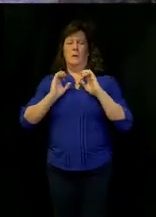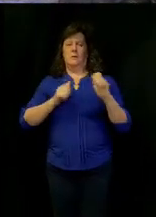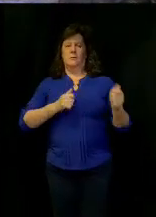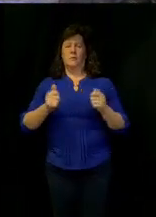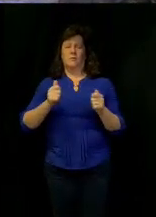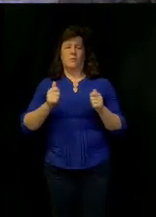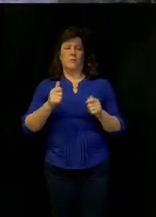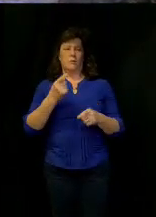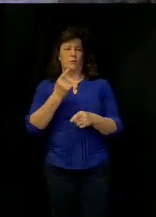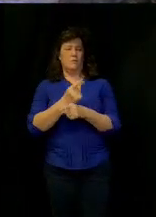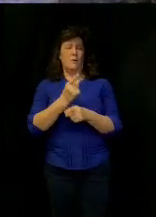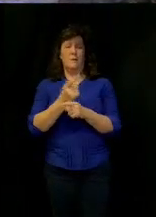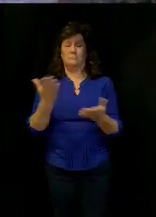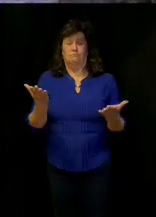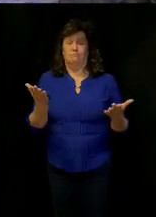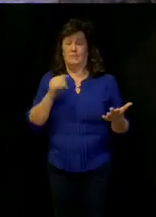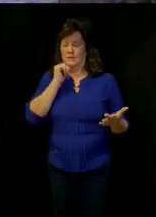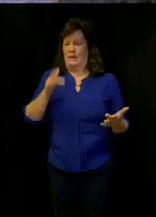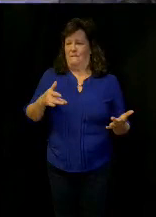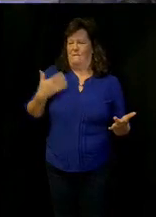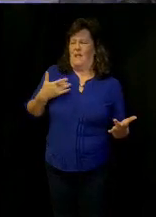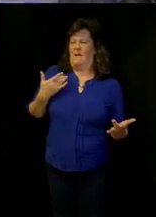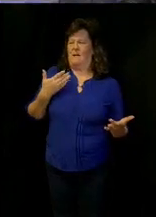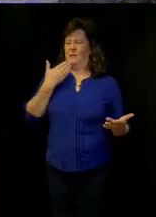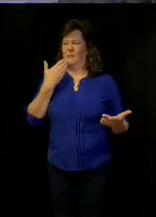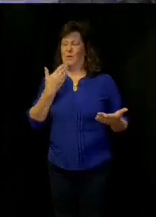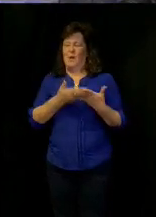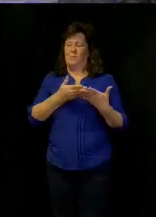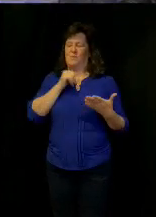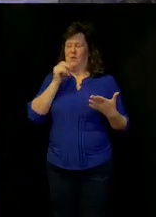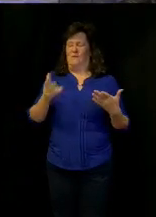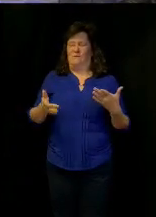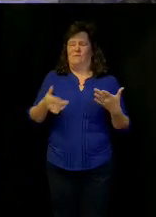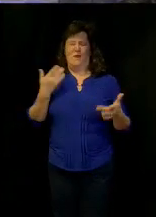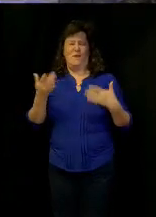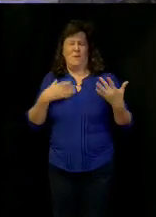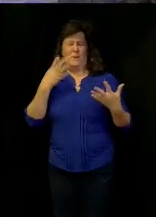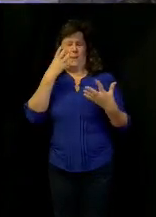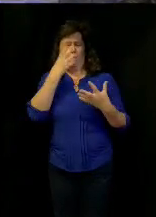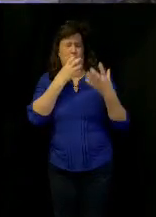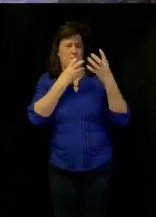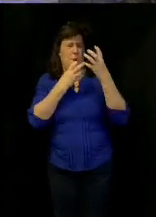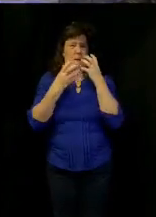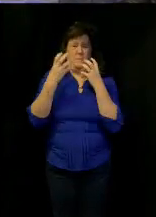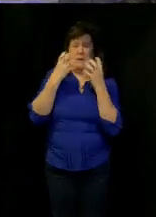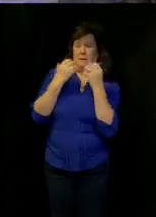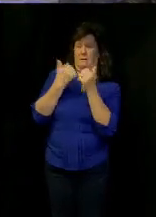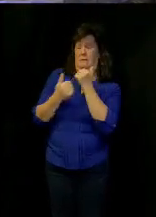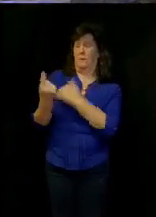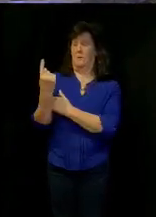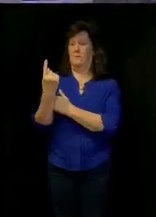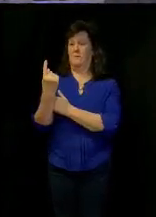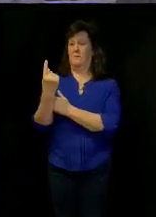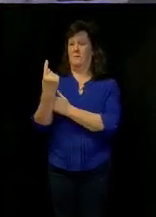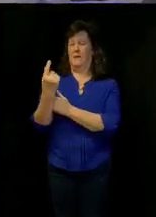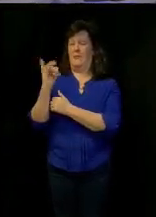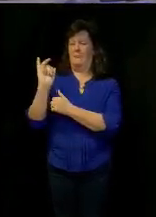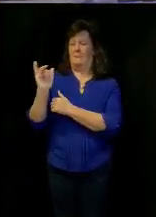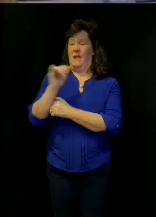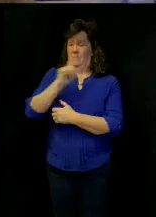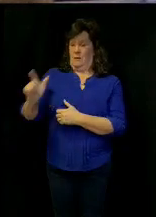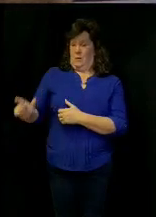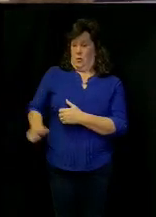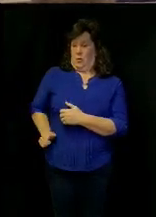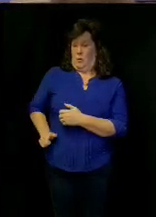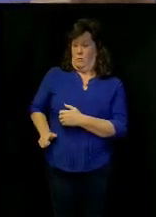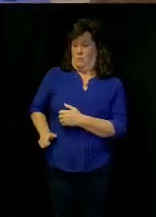right, or I'm not feeling this, and I'm not feeling that, and I'm not feeling that. And you know what? I'm mad at the world, and I'm this. Listen, what you're saying is that is your Lord and not Jesus